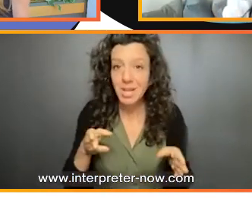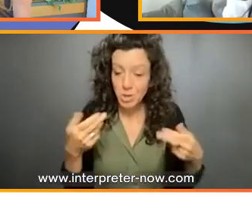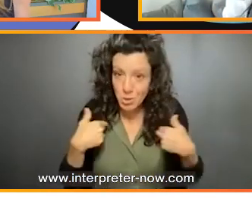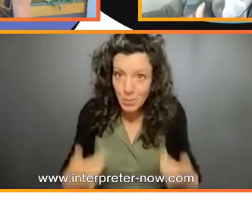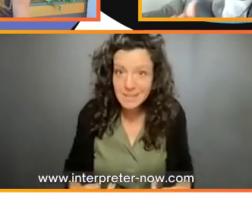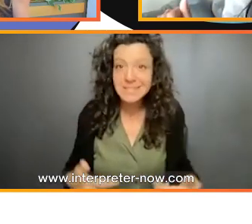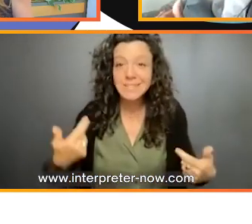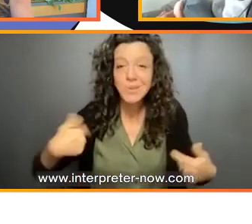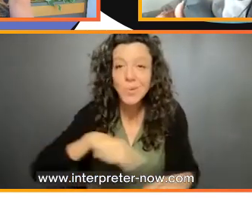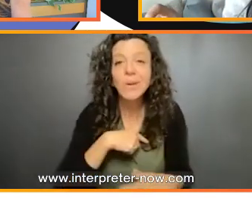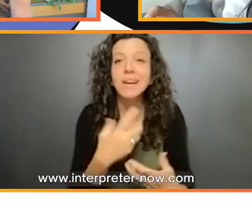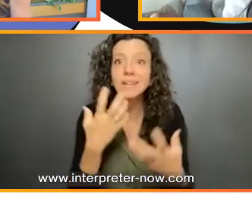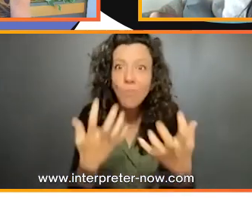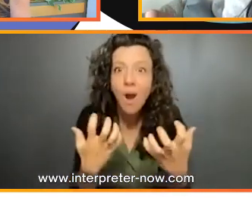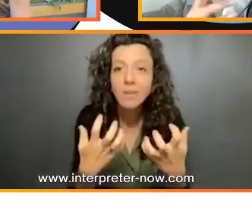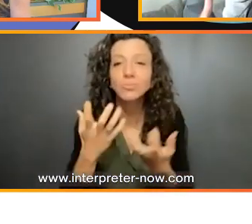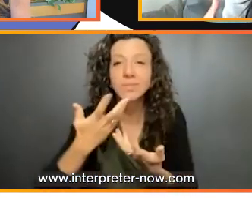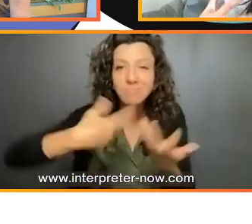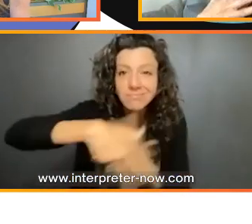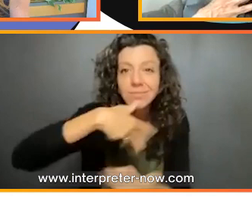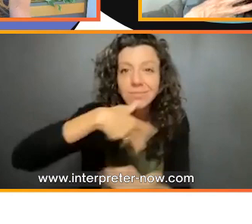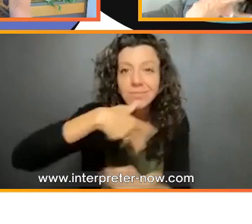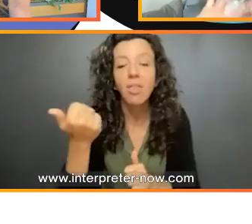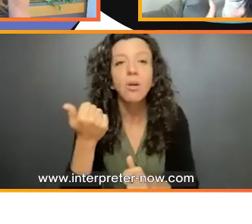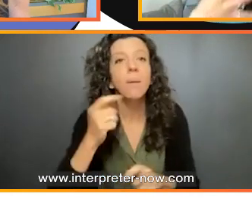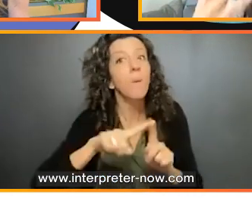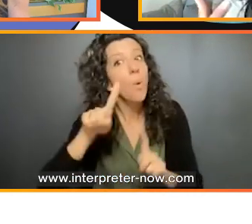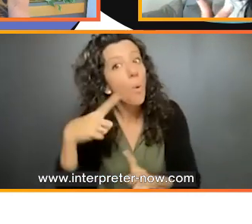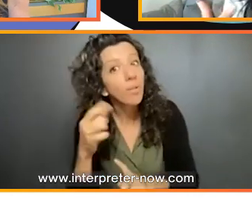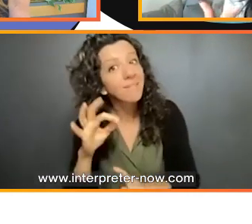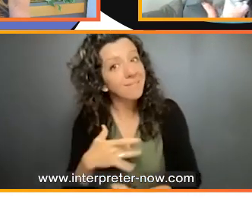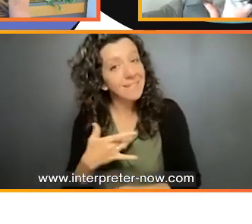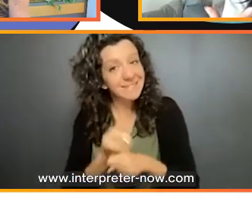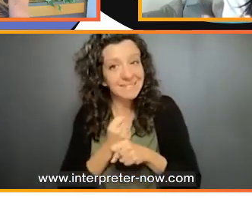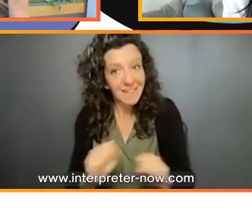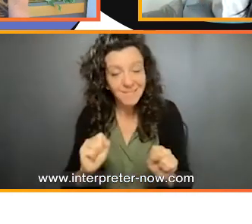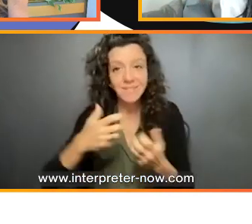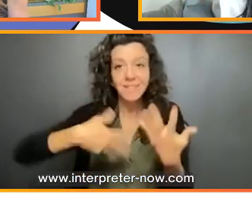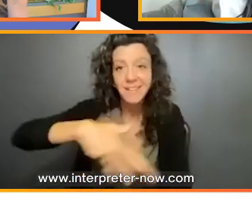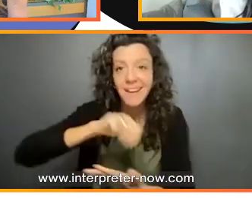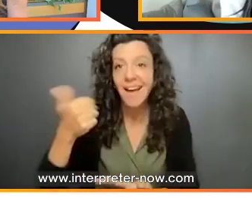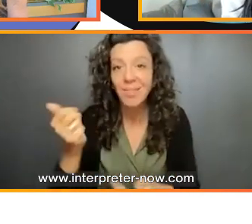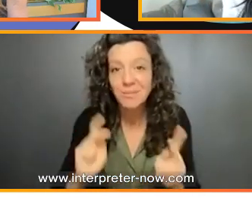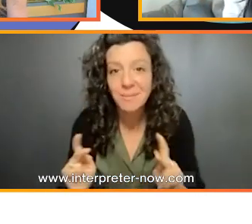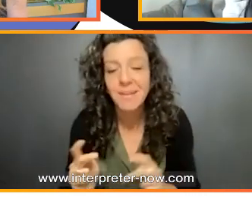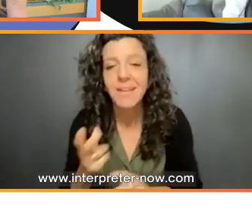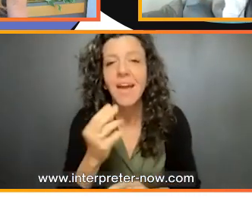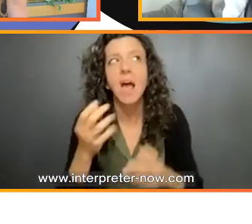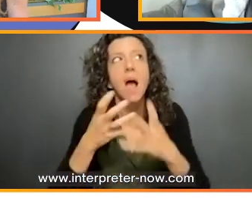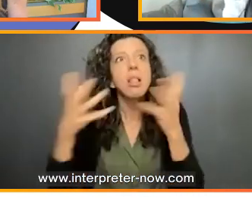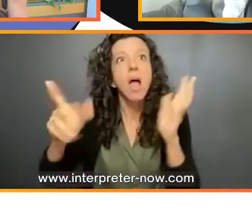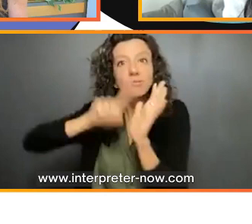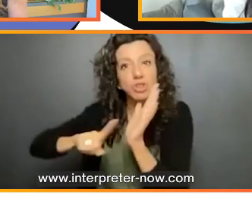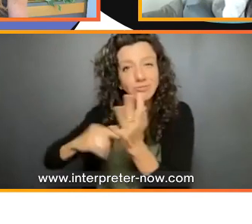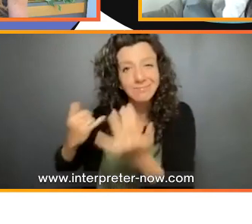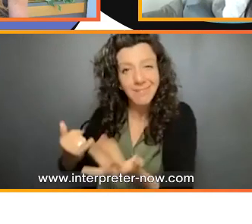it. And so as humans, we crave being in the company of others, but only if we feel safe in the